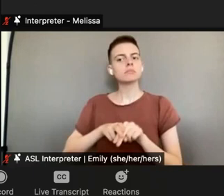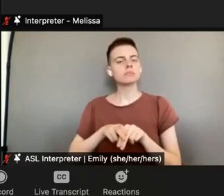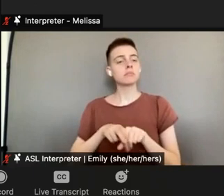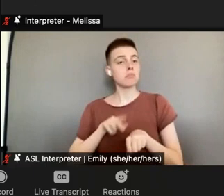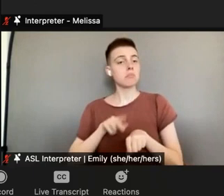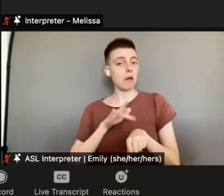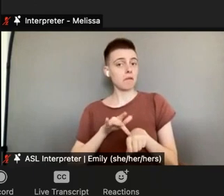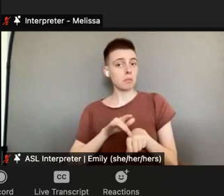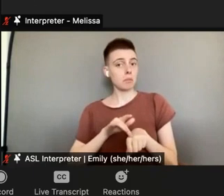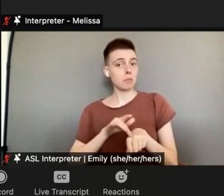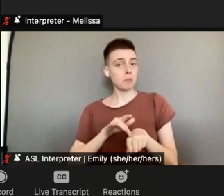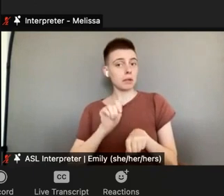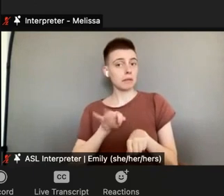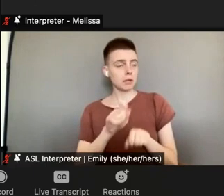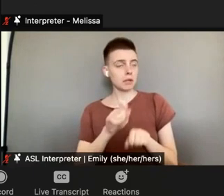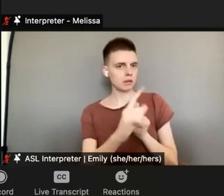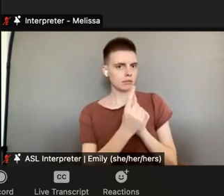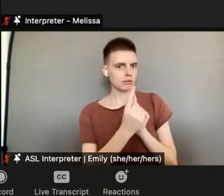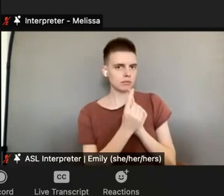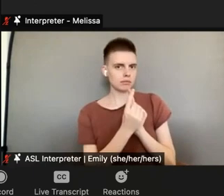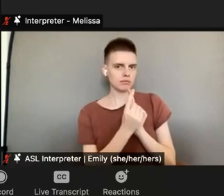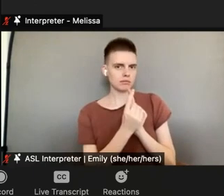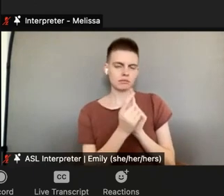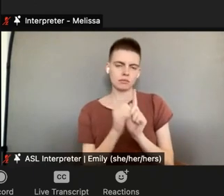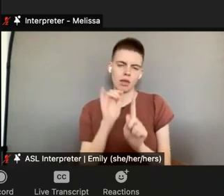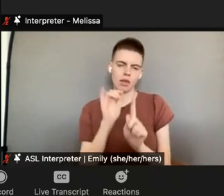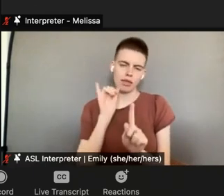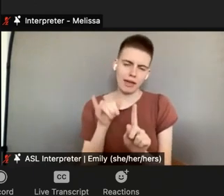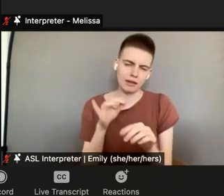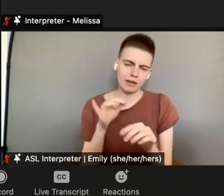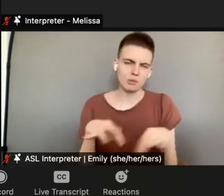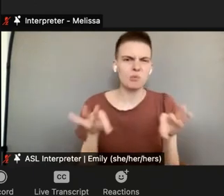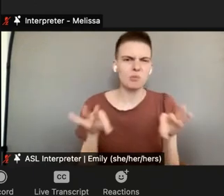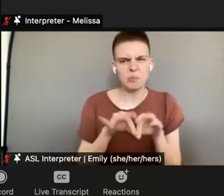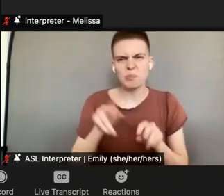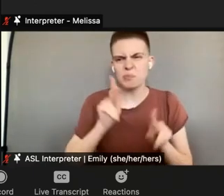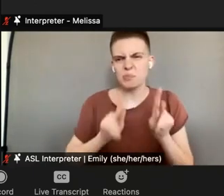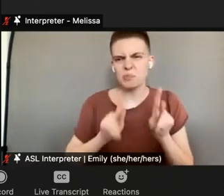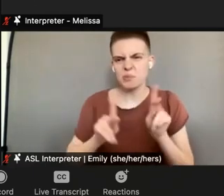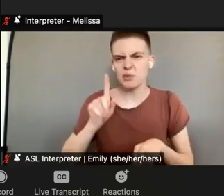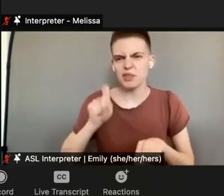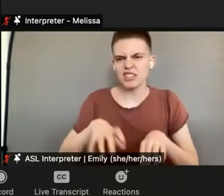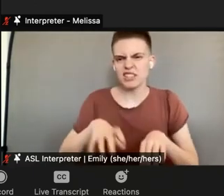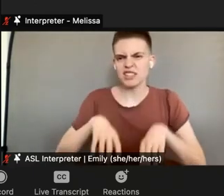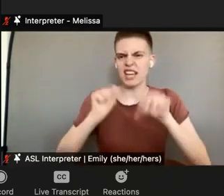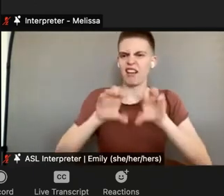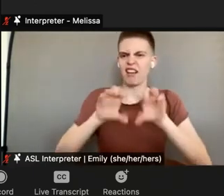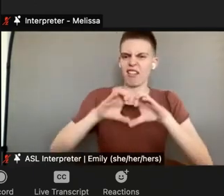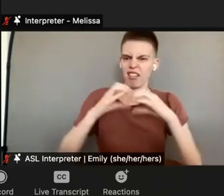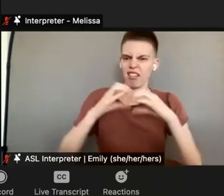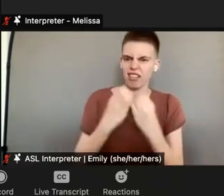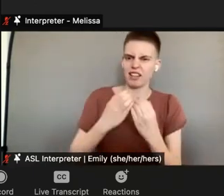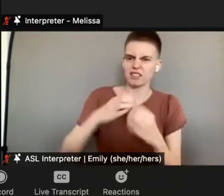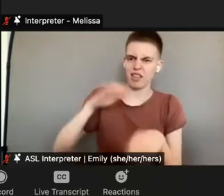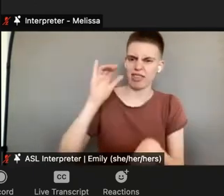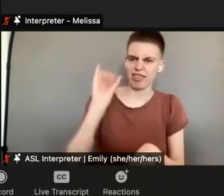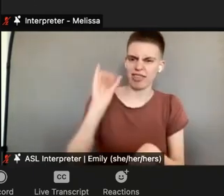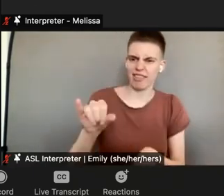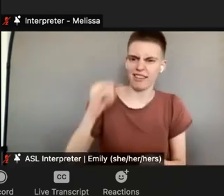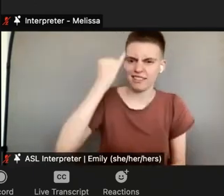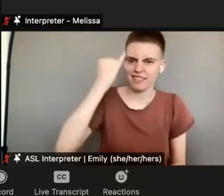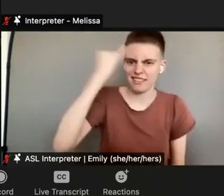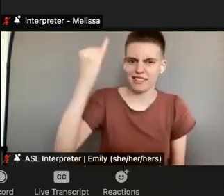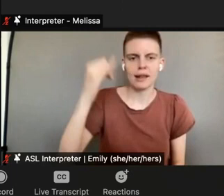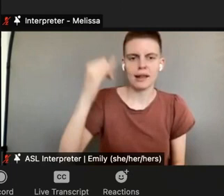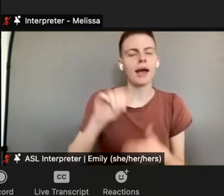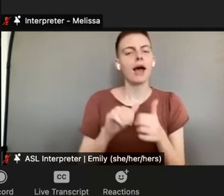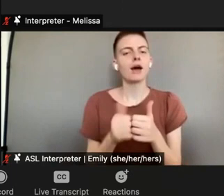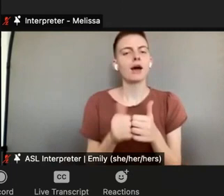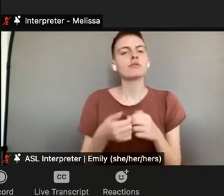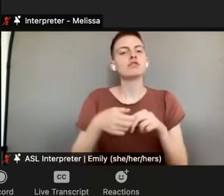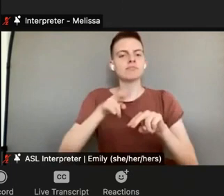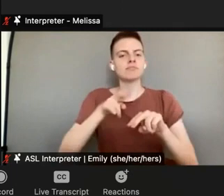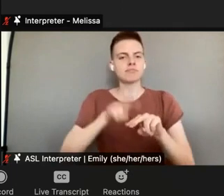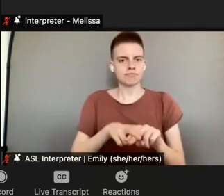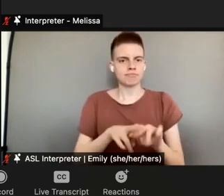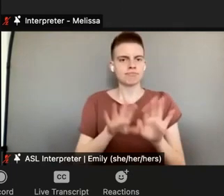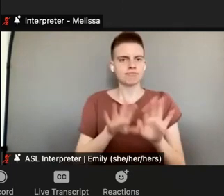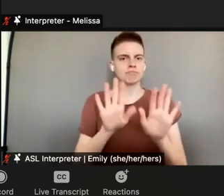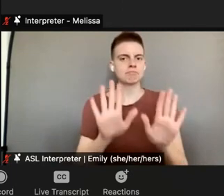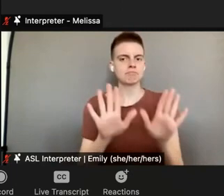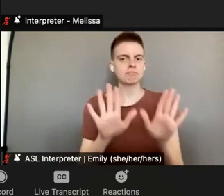be a class, how to become quietly available, how to learn when to move in and when to step back. In